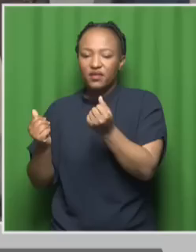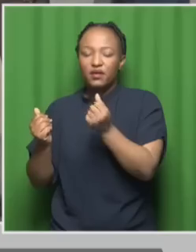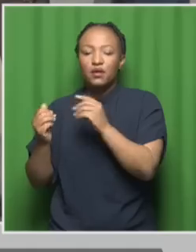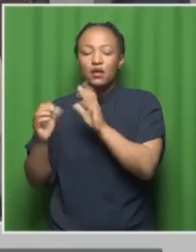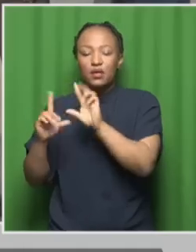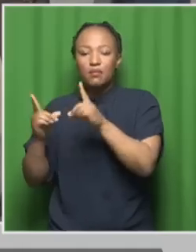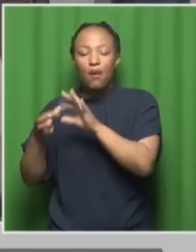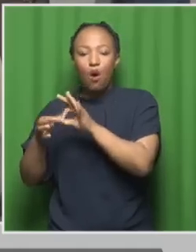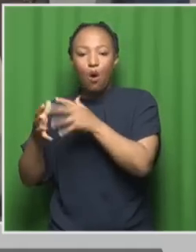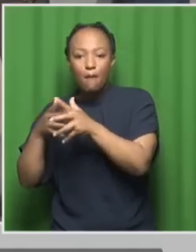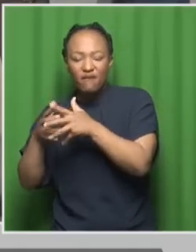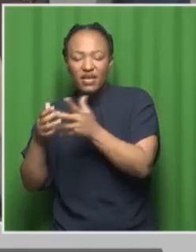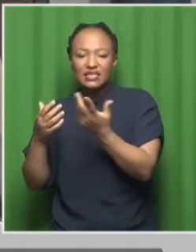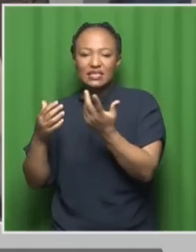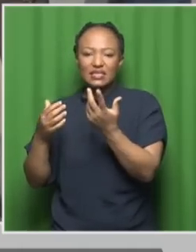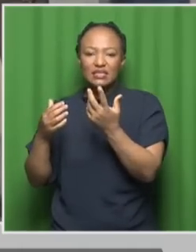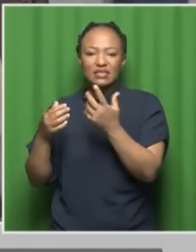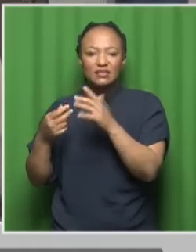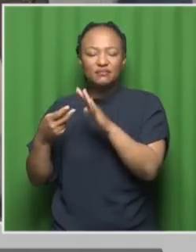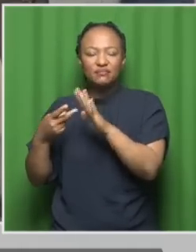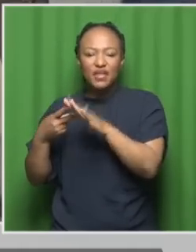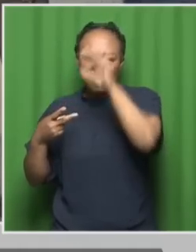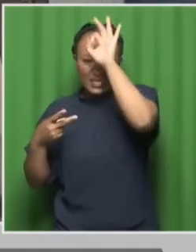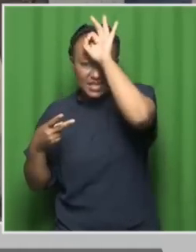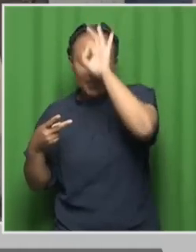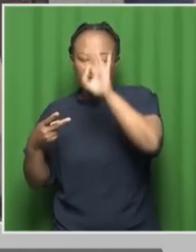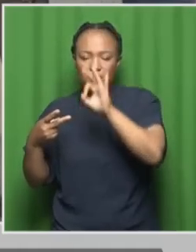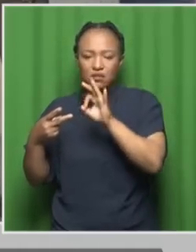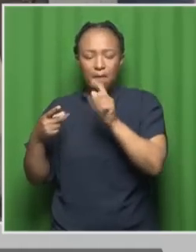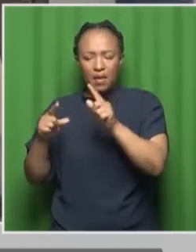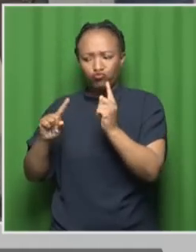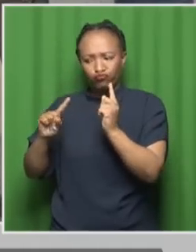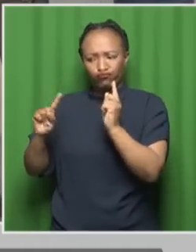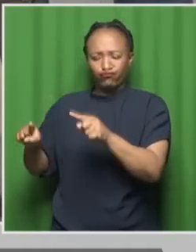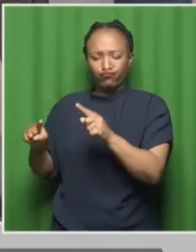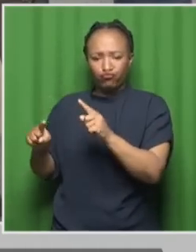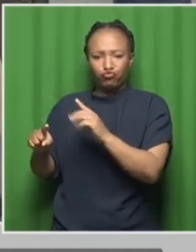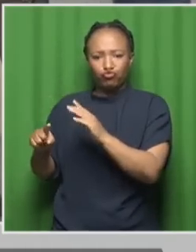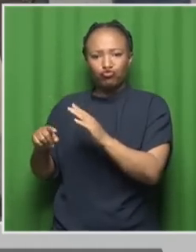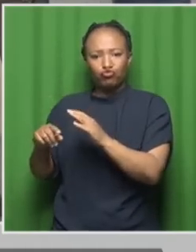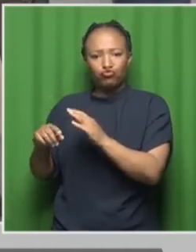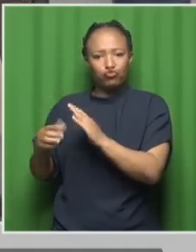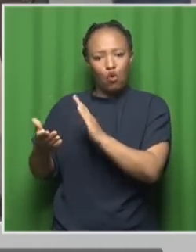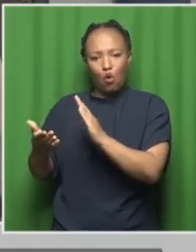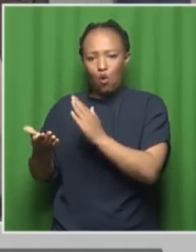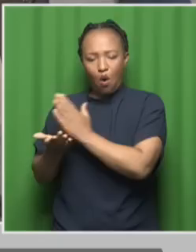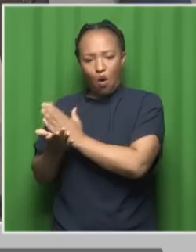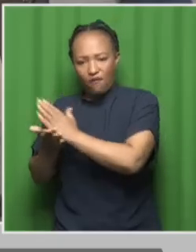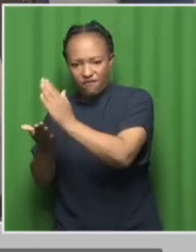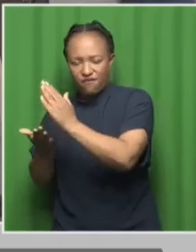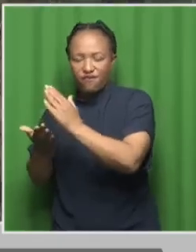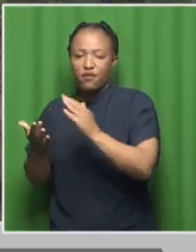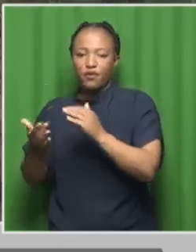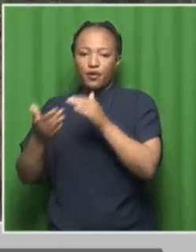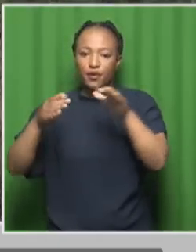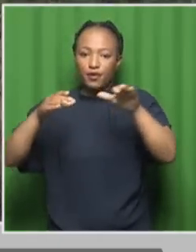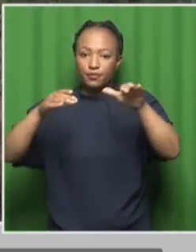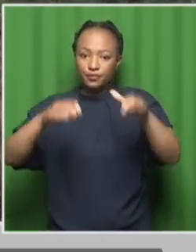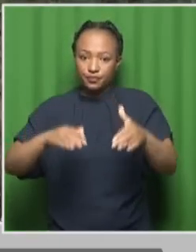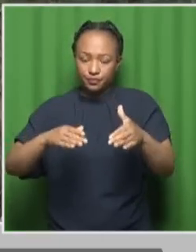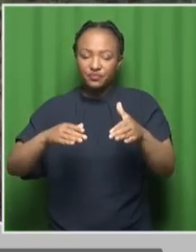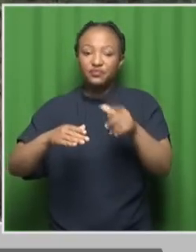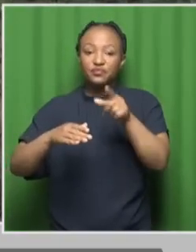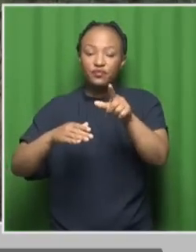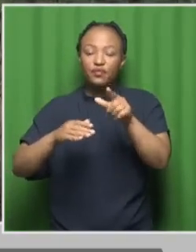immigrations, your SAPS, your SANDEF. But now, in the formalization, on the other end of your